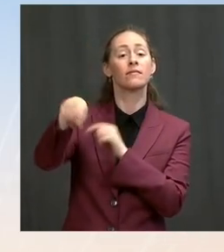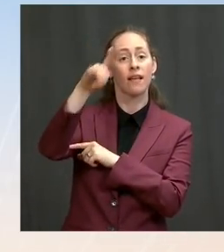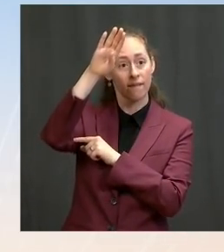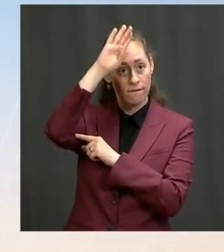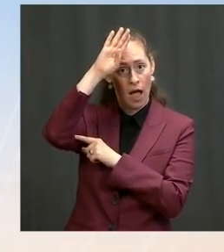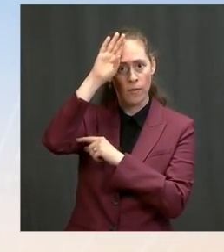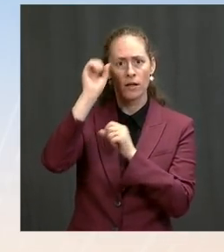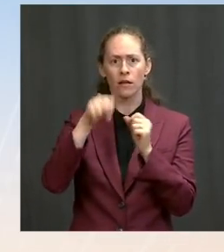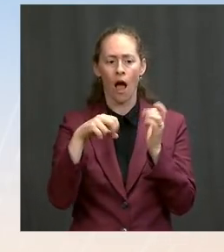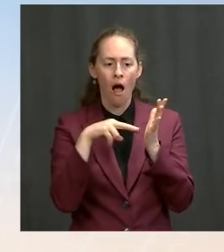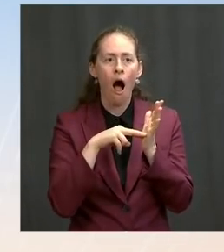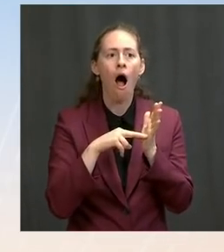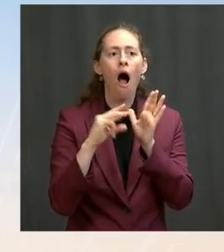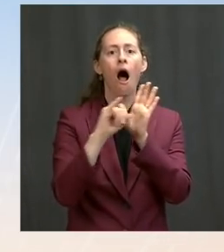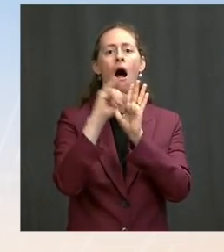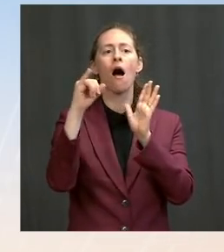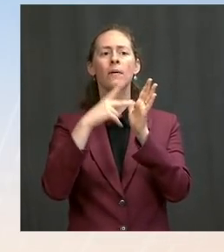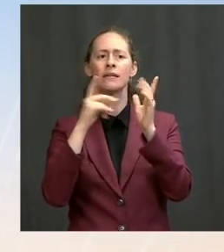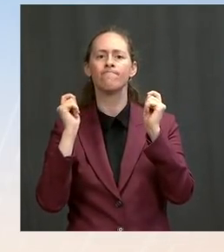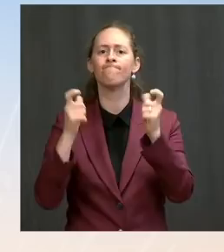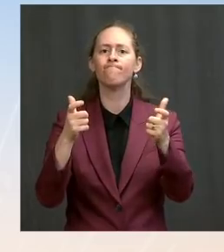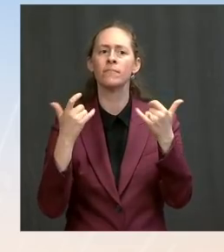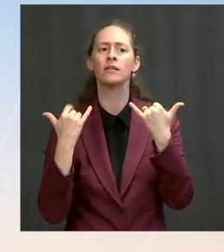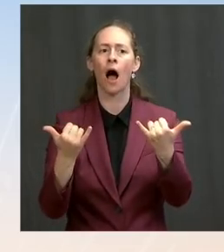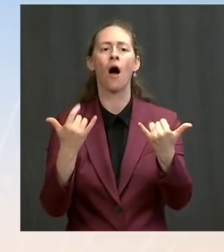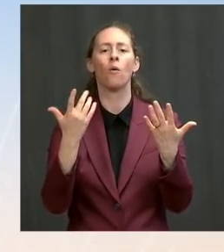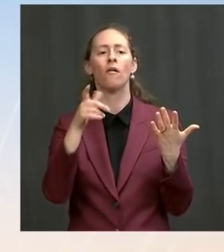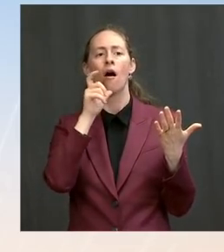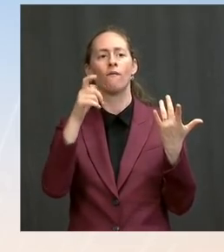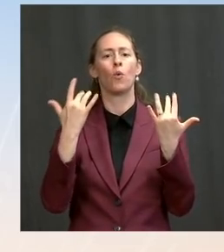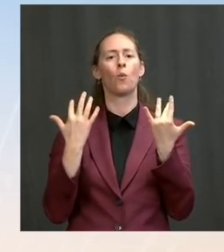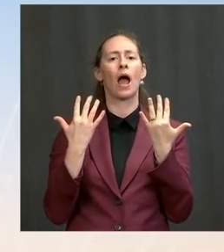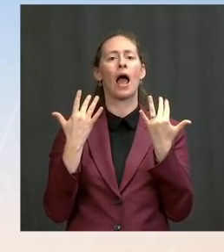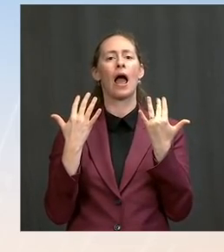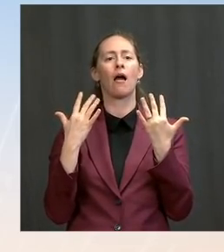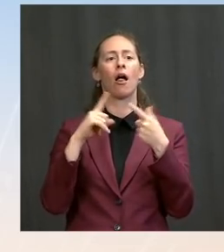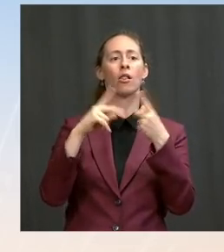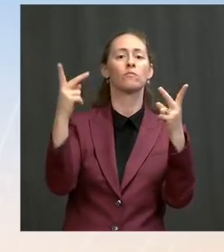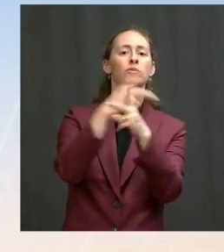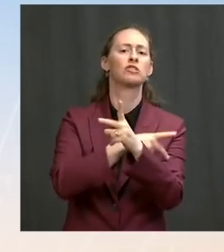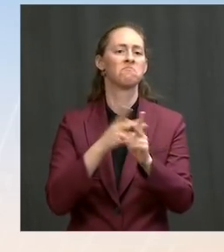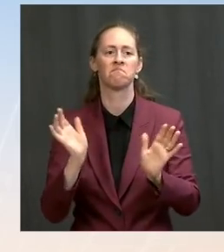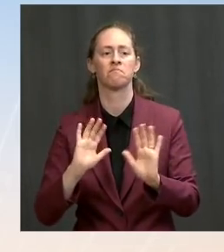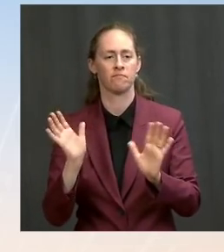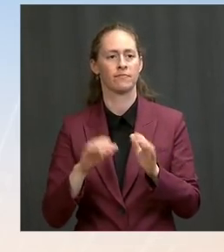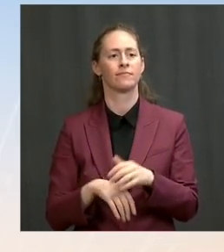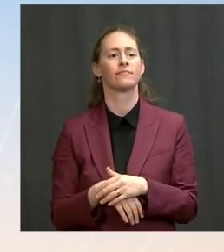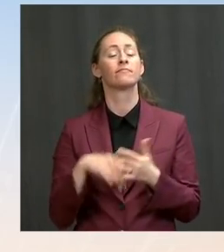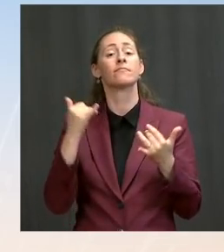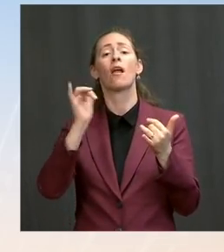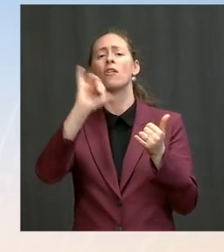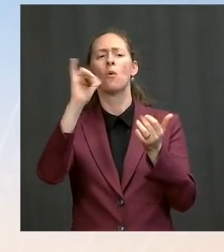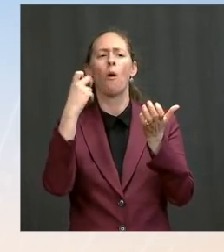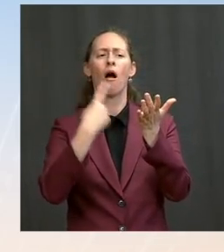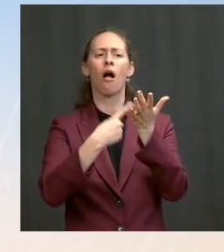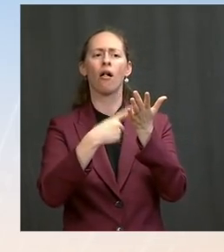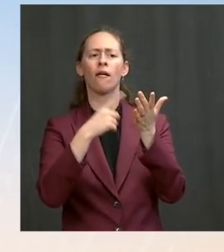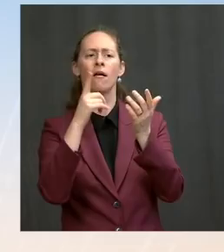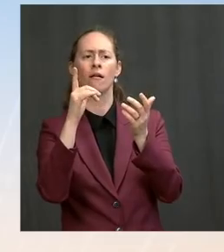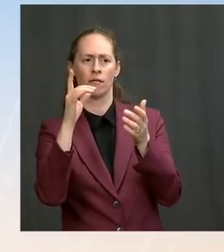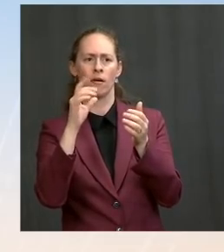action to reduce their exposure. You can learn more about this resource, tracking smoke and air quality, at